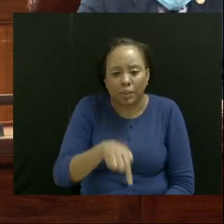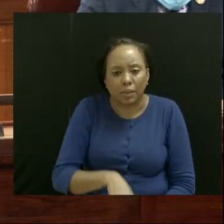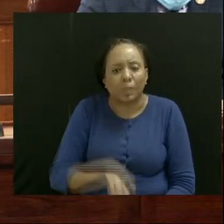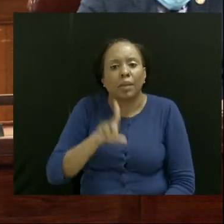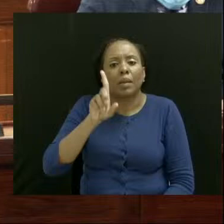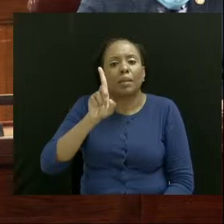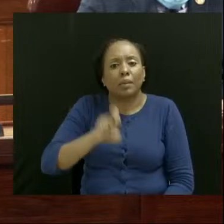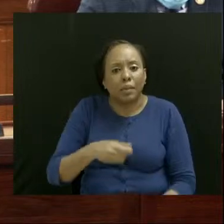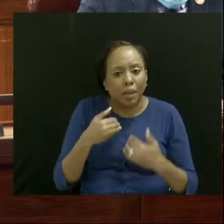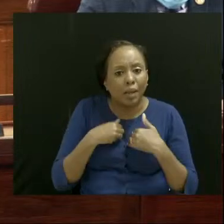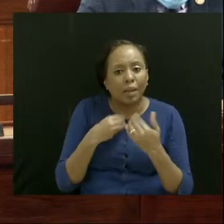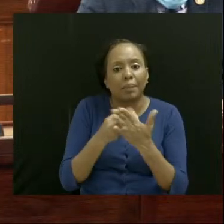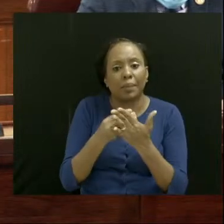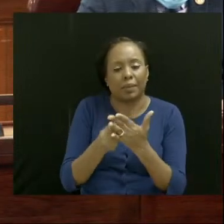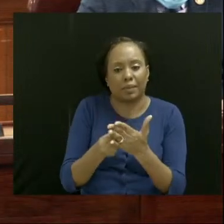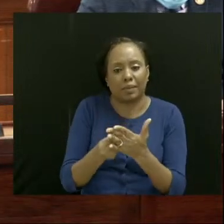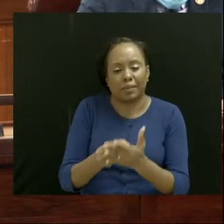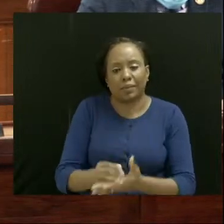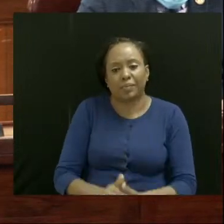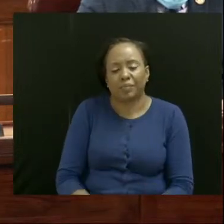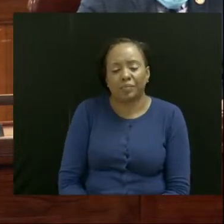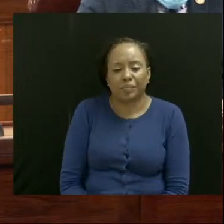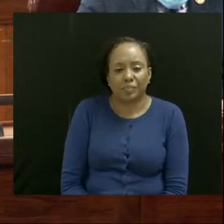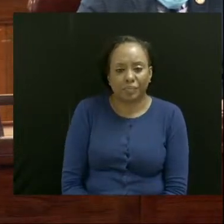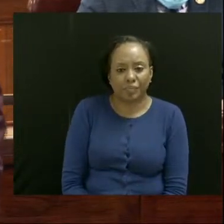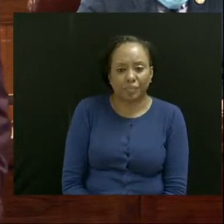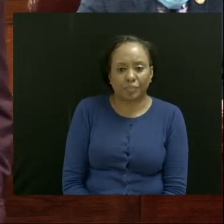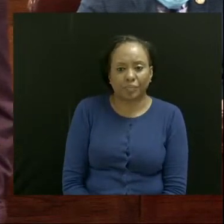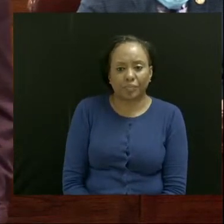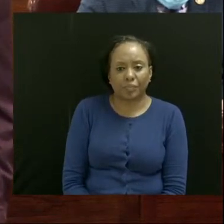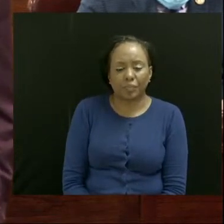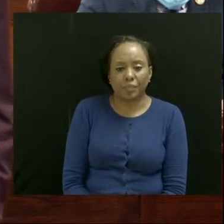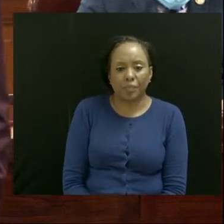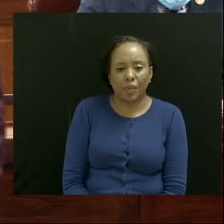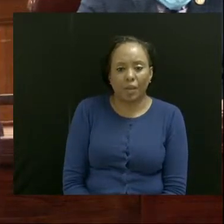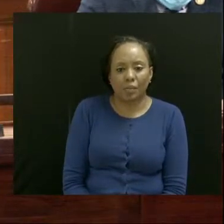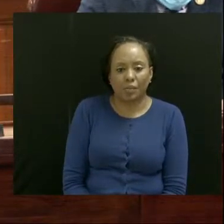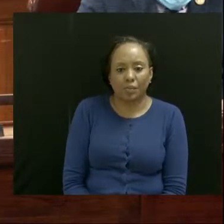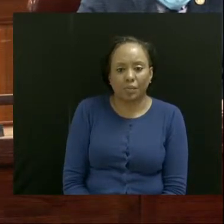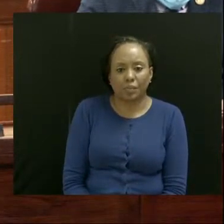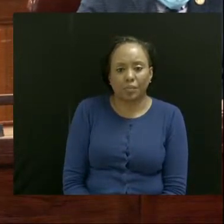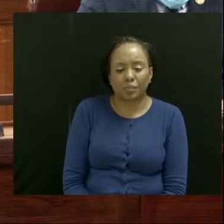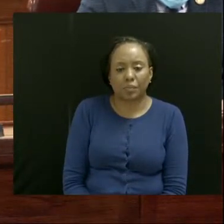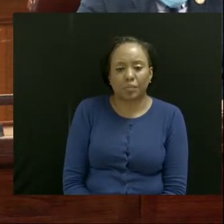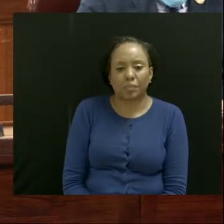case? Now, I think insofar as the creative